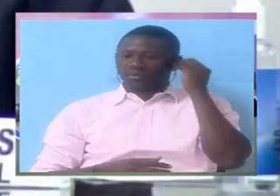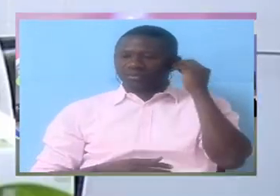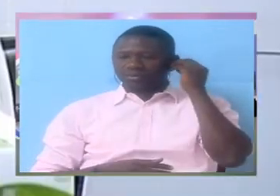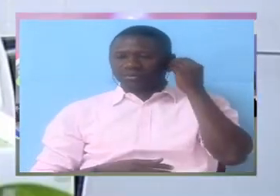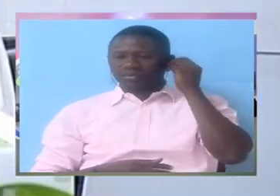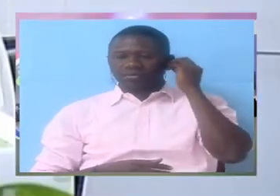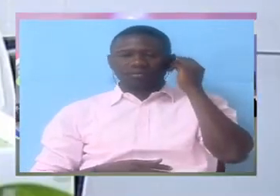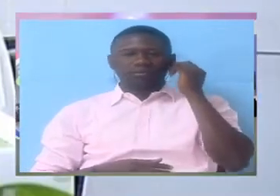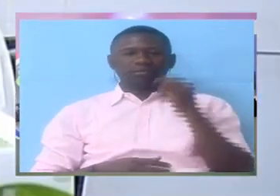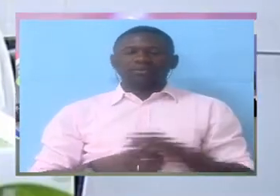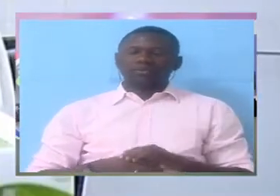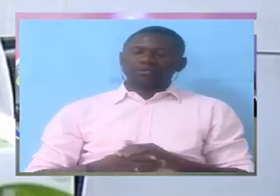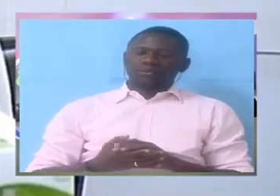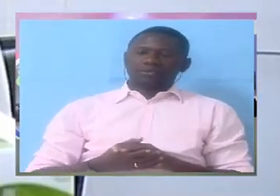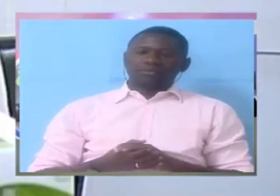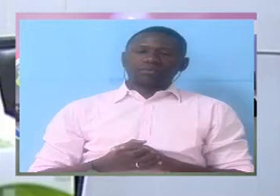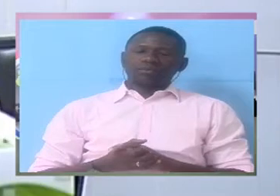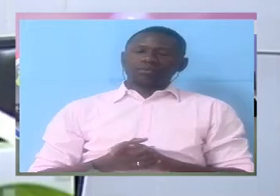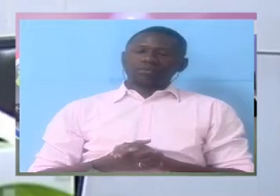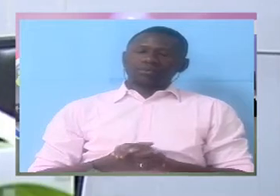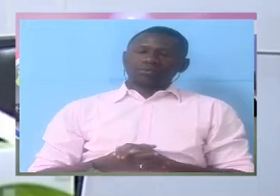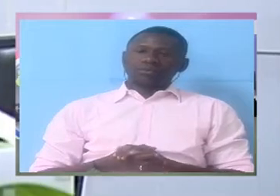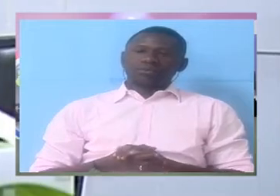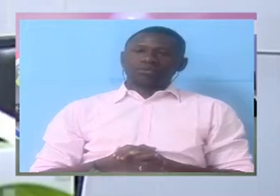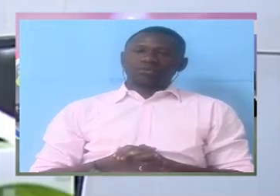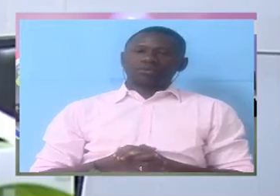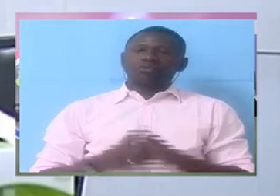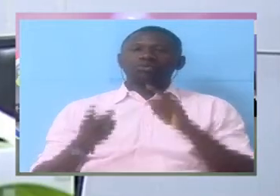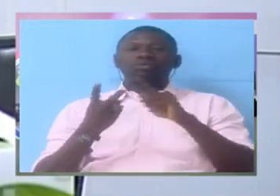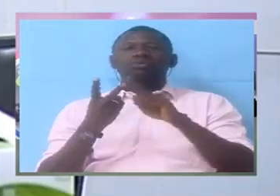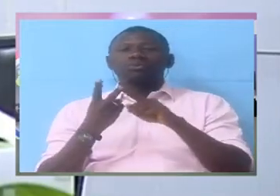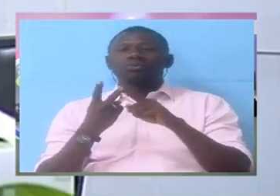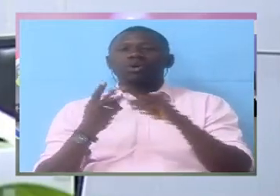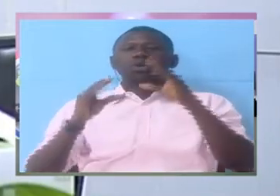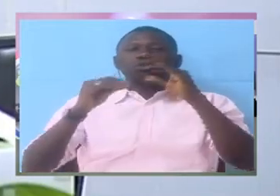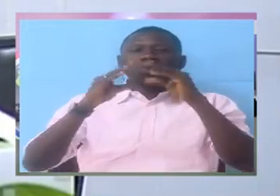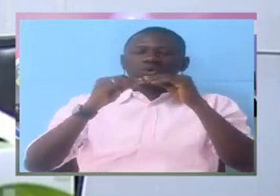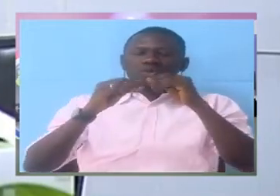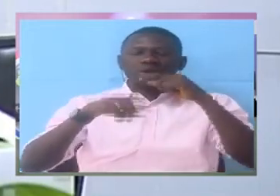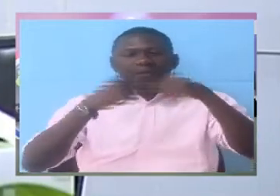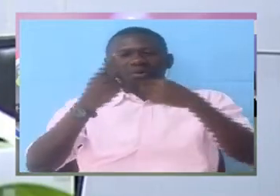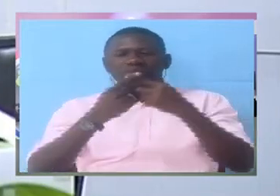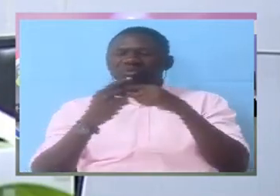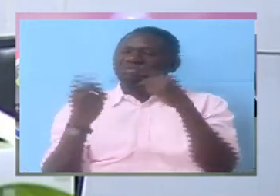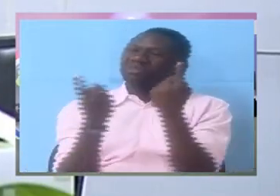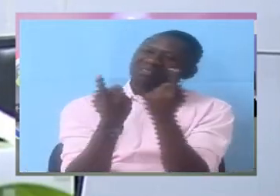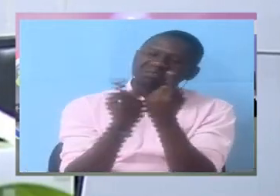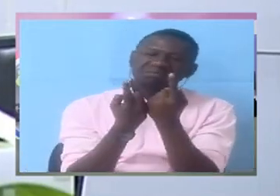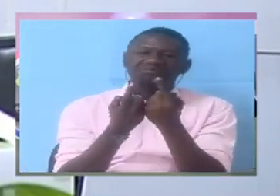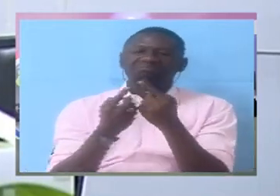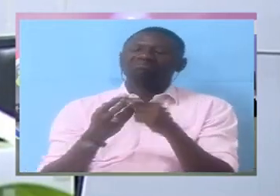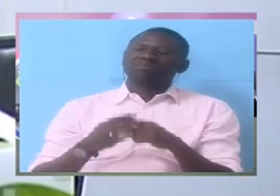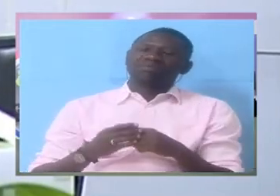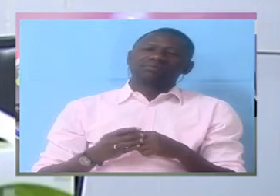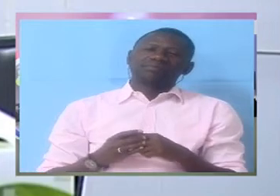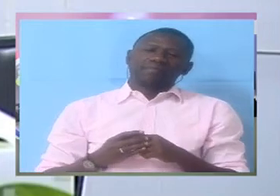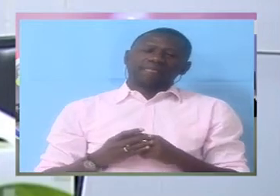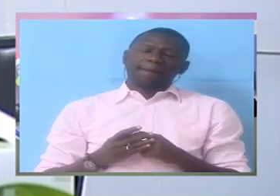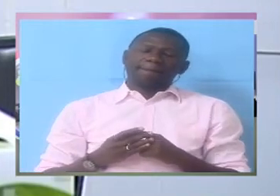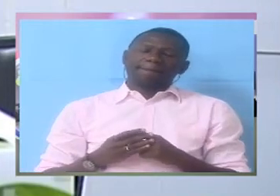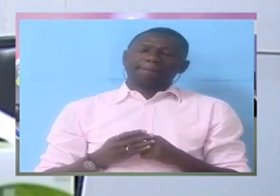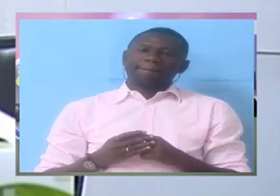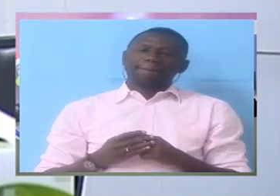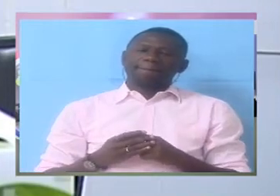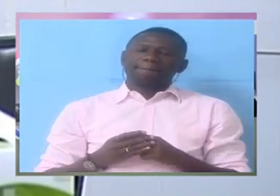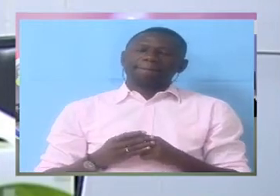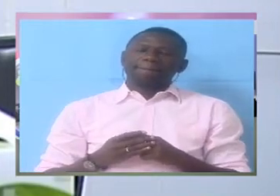We would also talk about some incidents. Mbelafla ka diam ko do la fana mealon ko aketale.